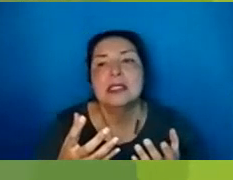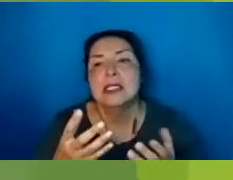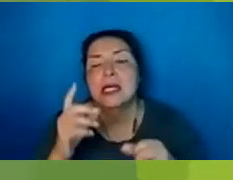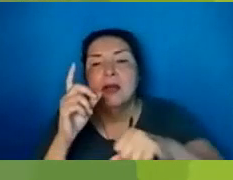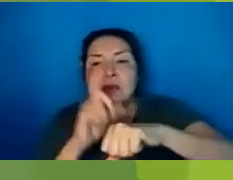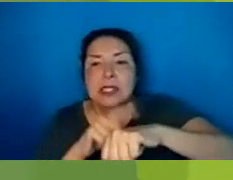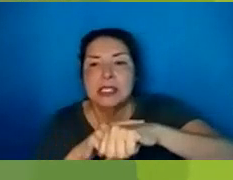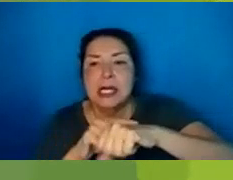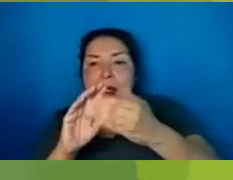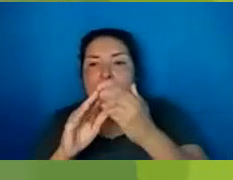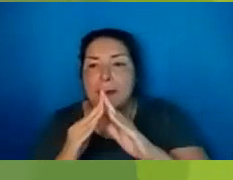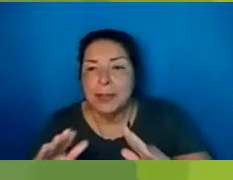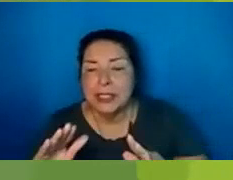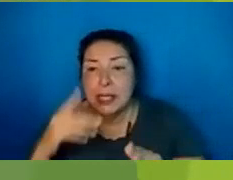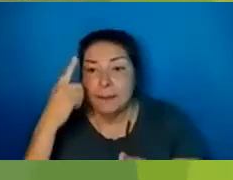of peace because